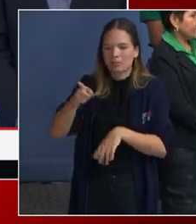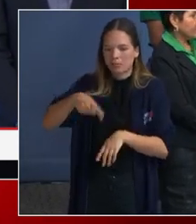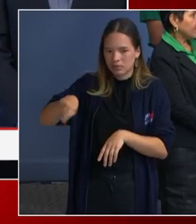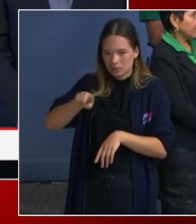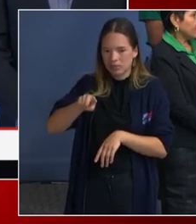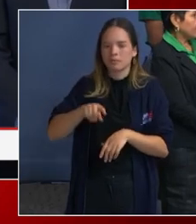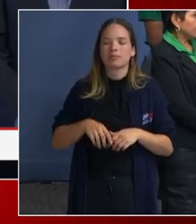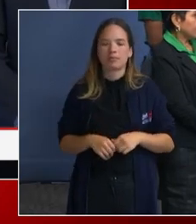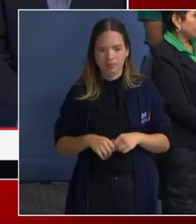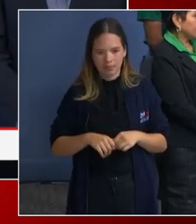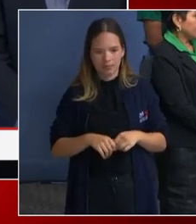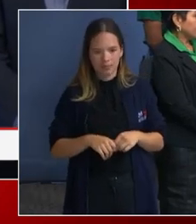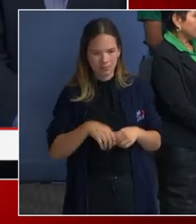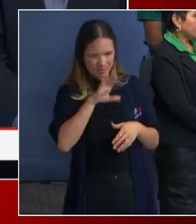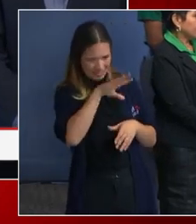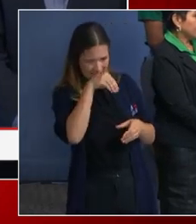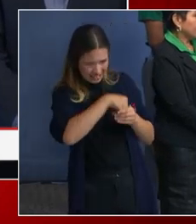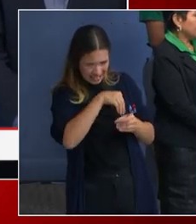All.